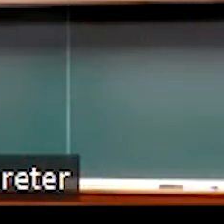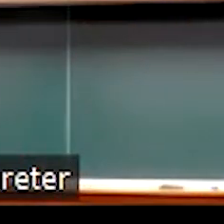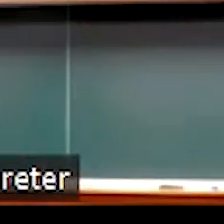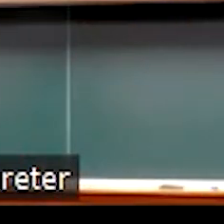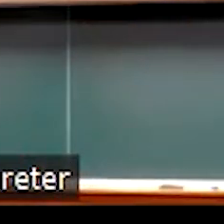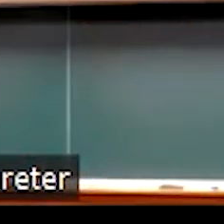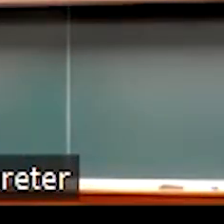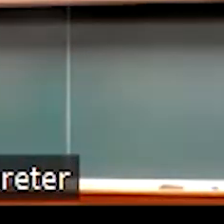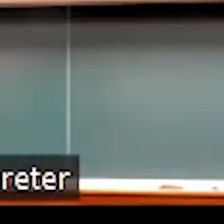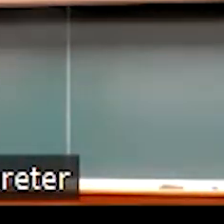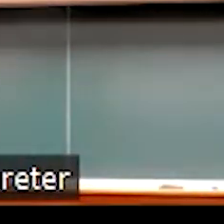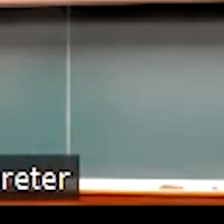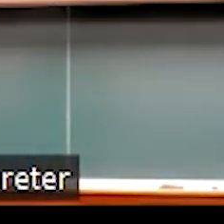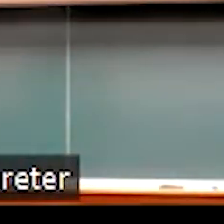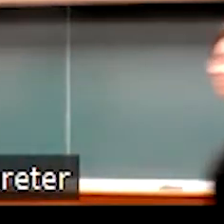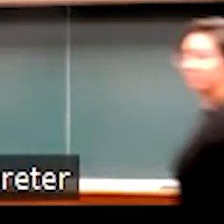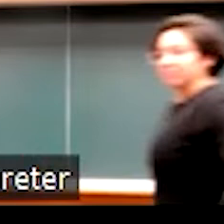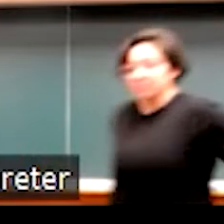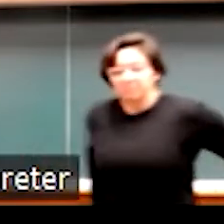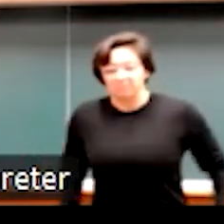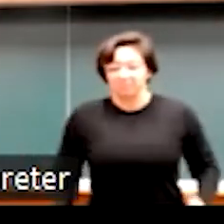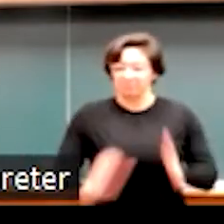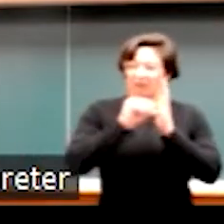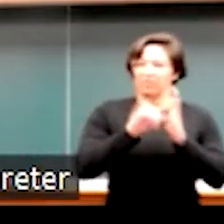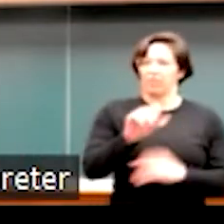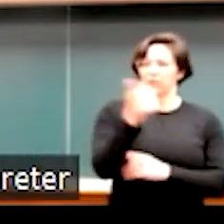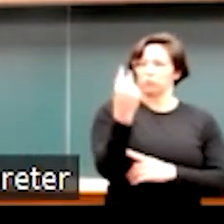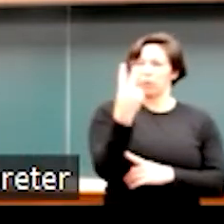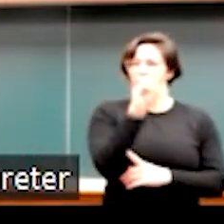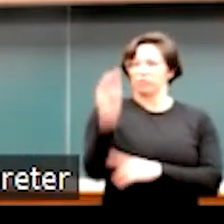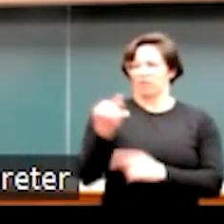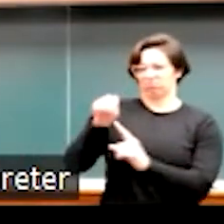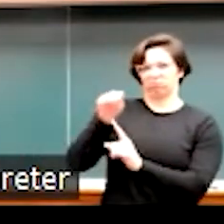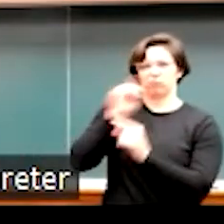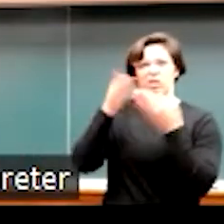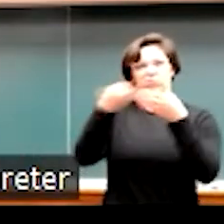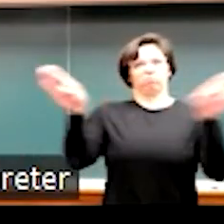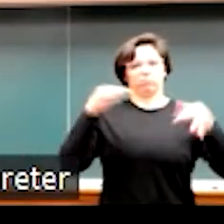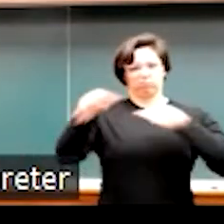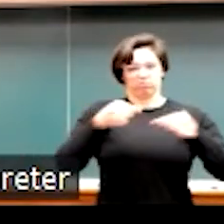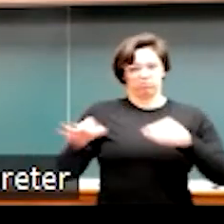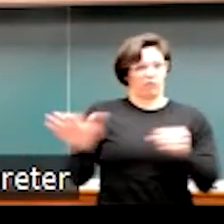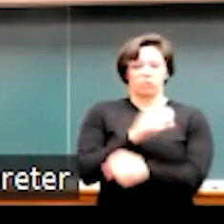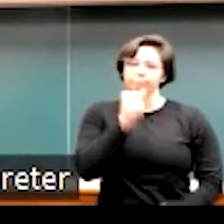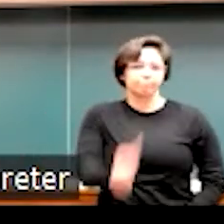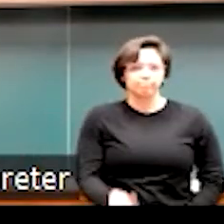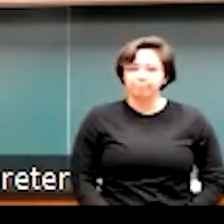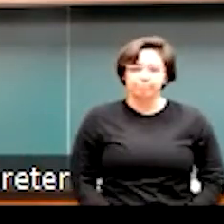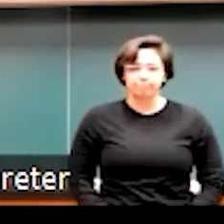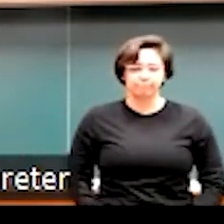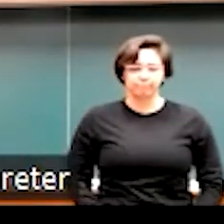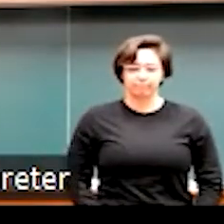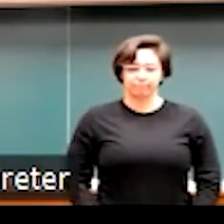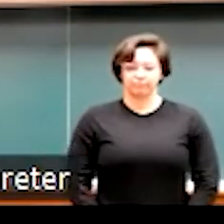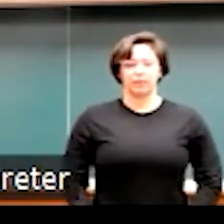that 12.5% doesn't tell the whole story of how many people are captured in